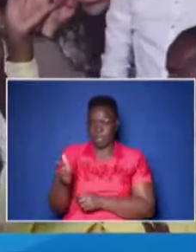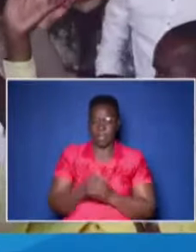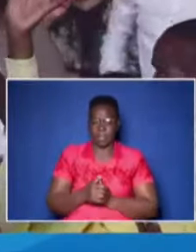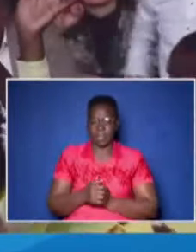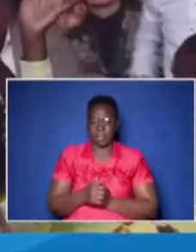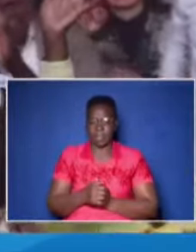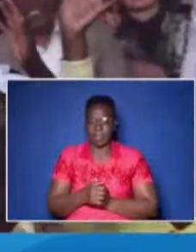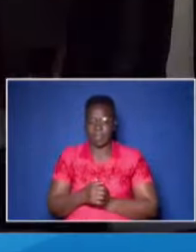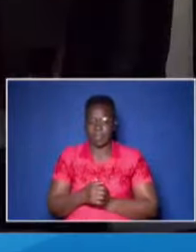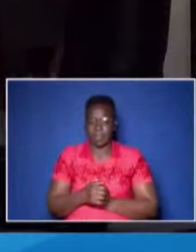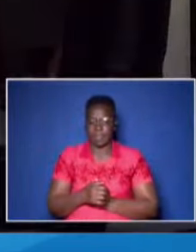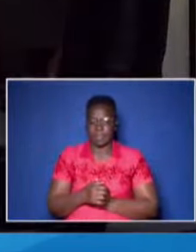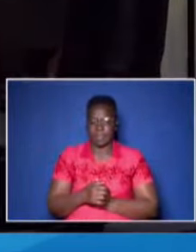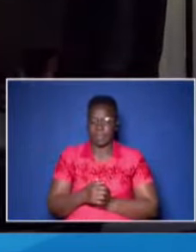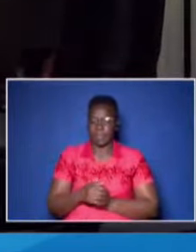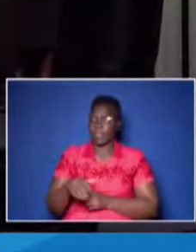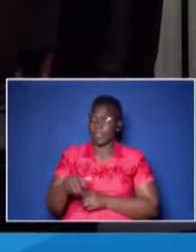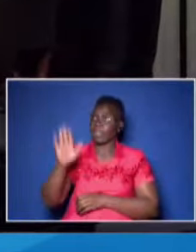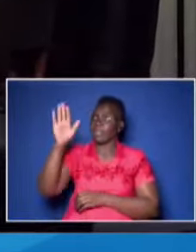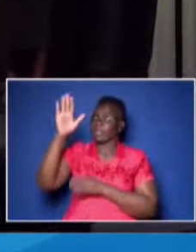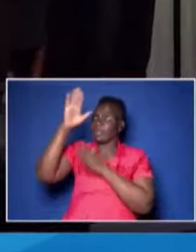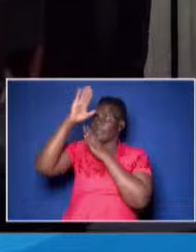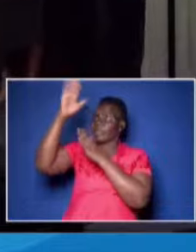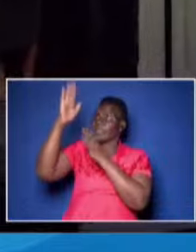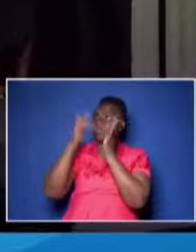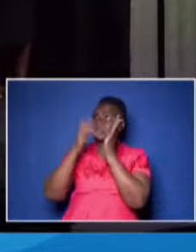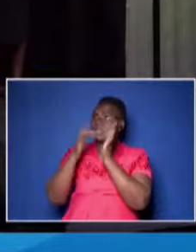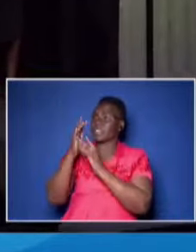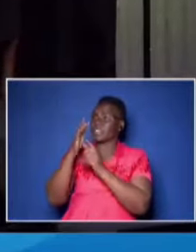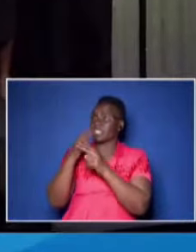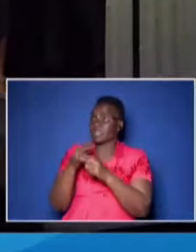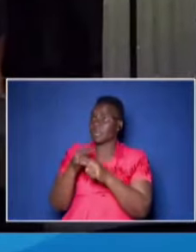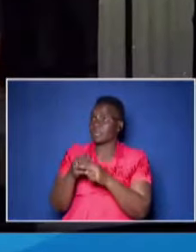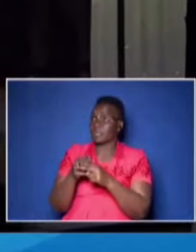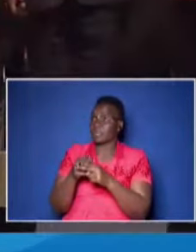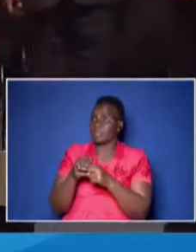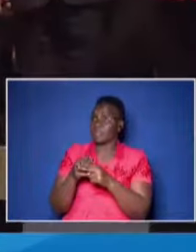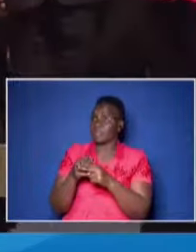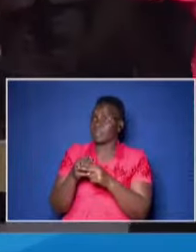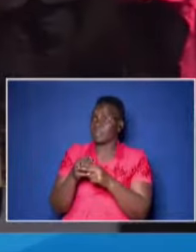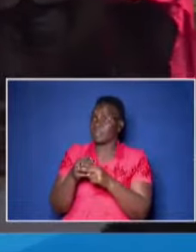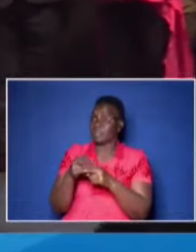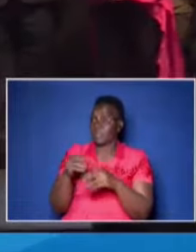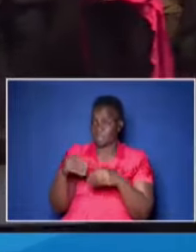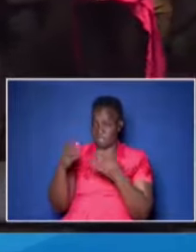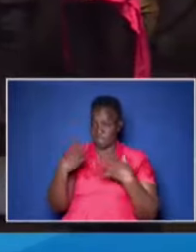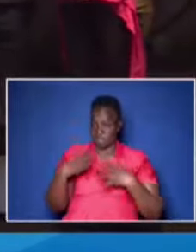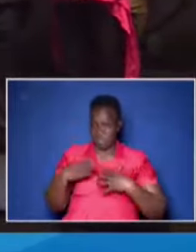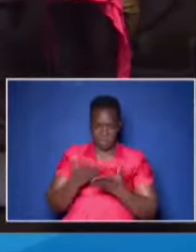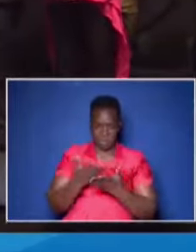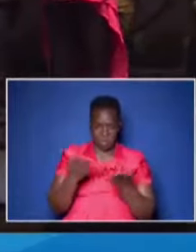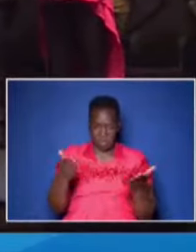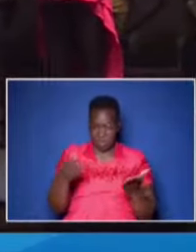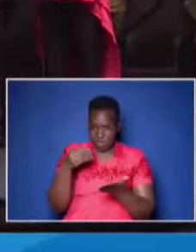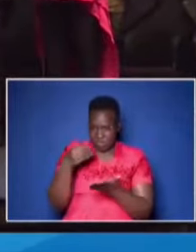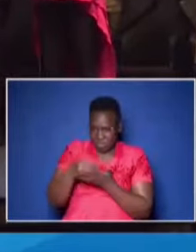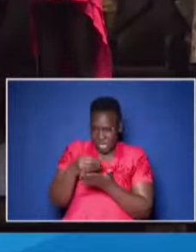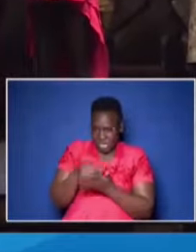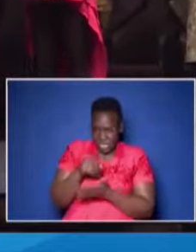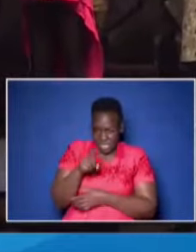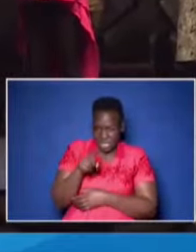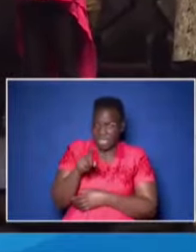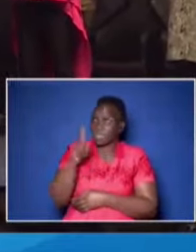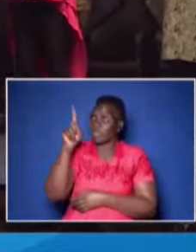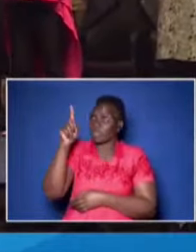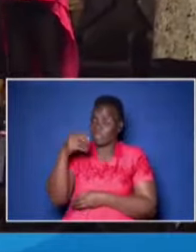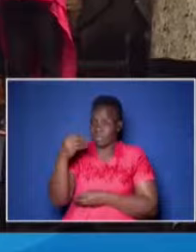Miracles so father in Jesus name give them the funds